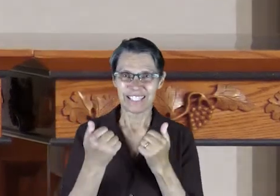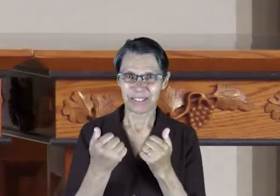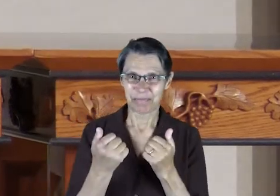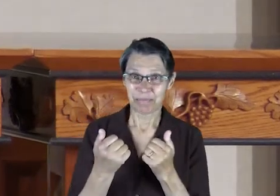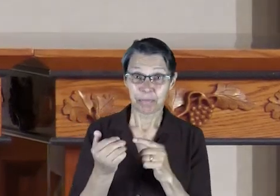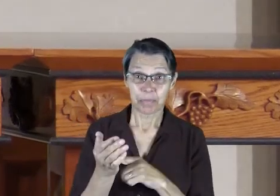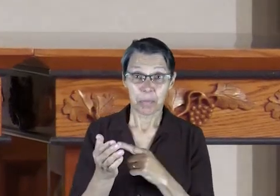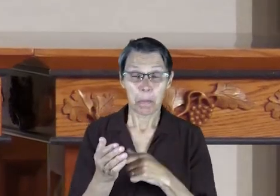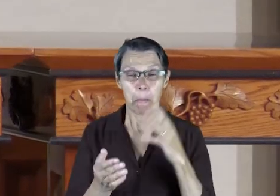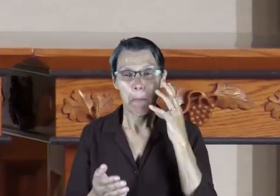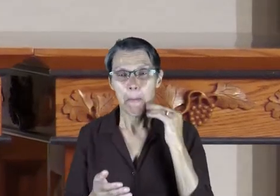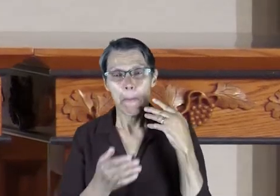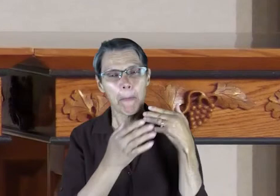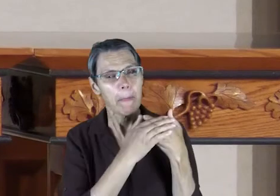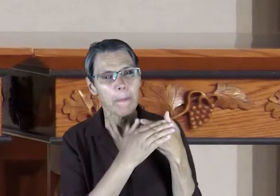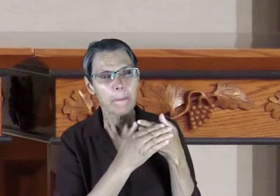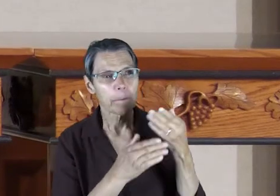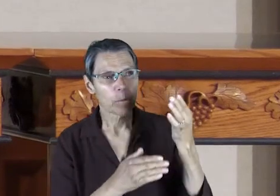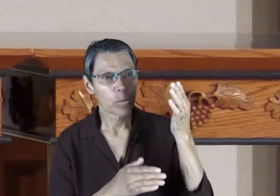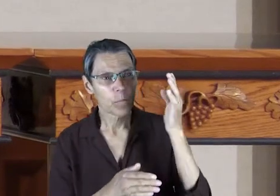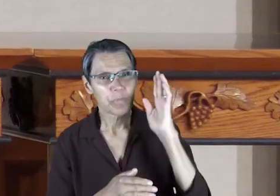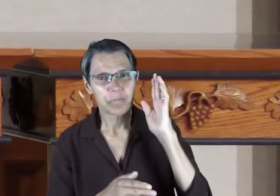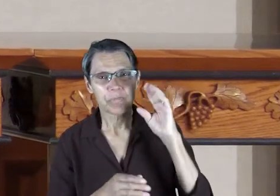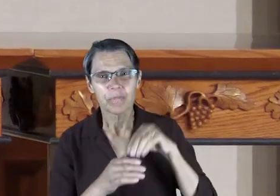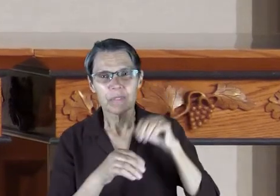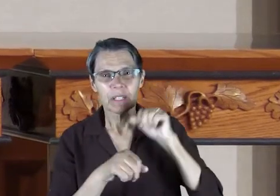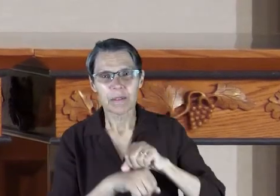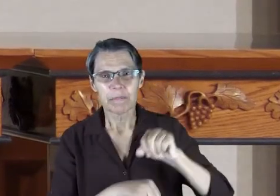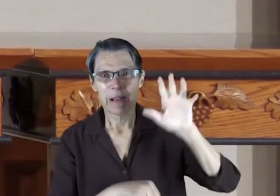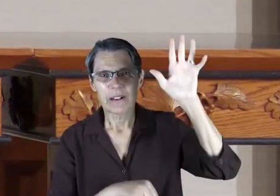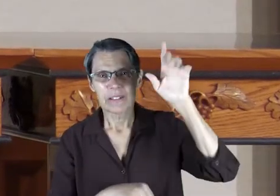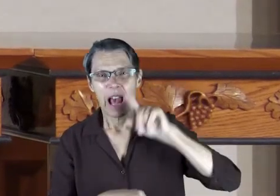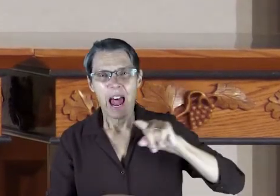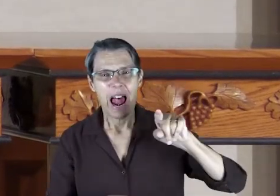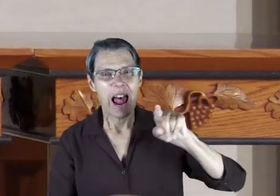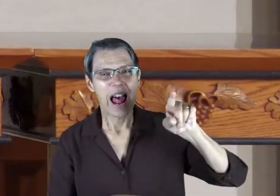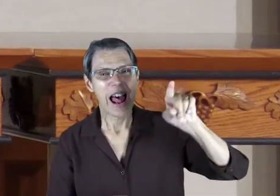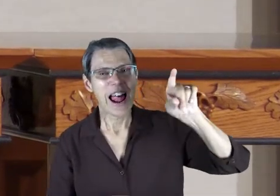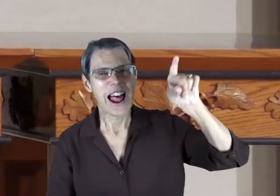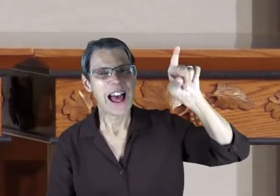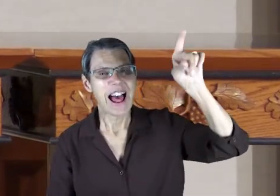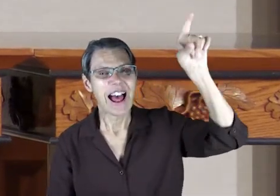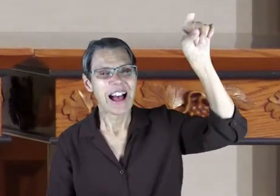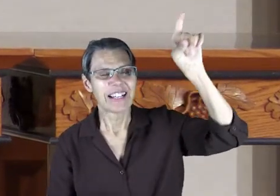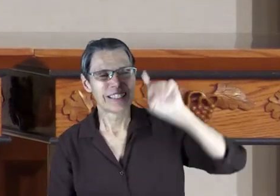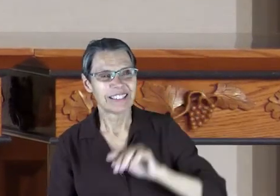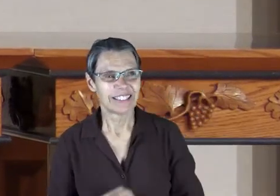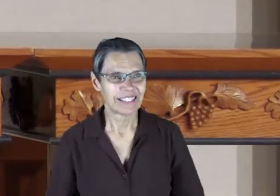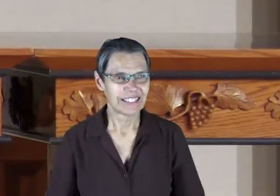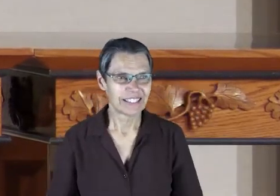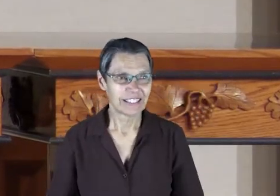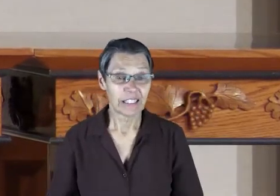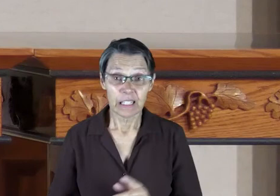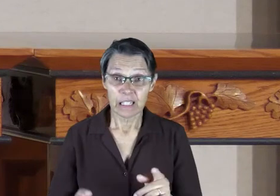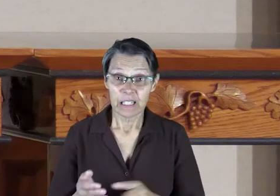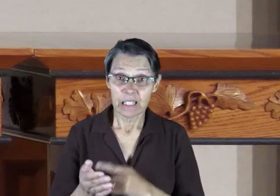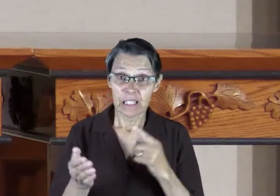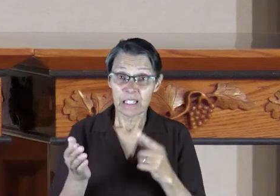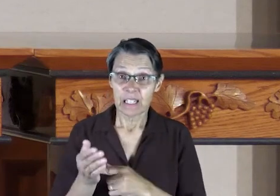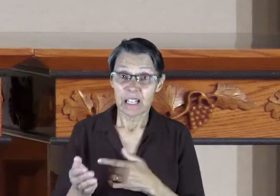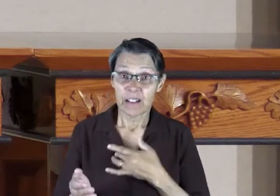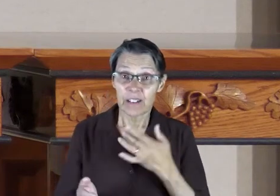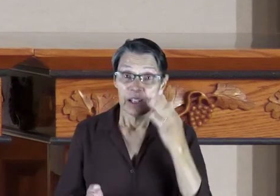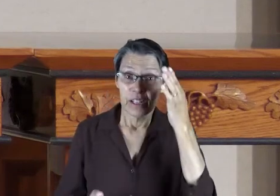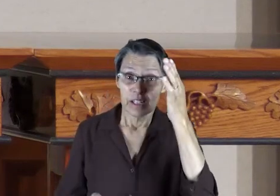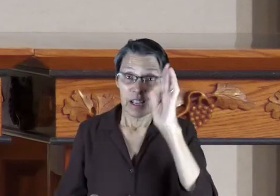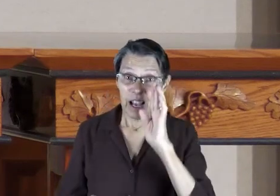Sometimes I experience closeness with God when I am in the mountains, as high up as I can possibly get.